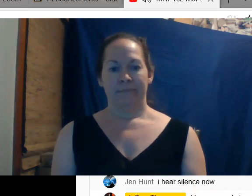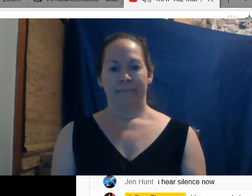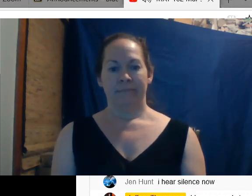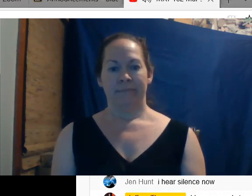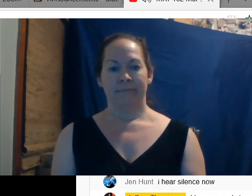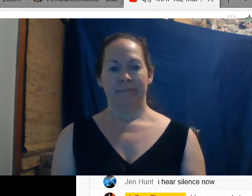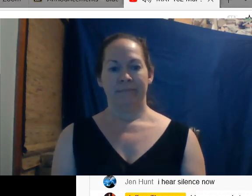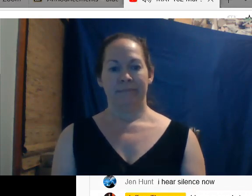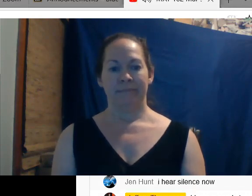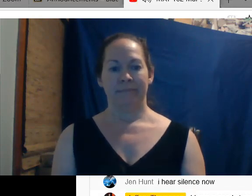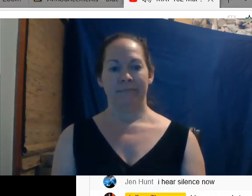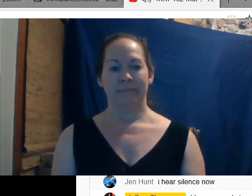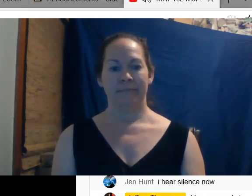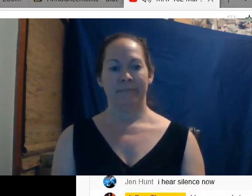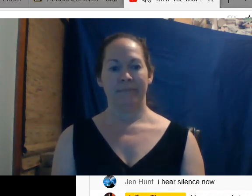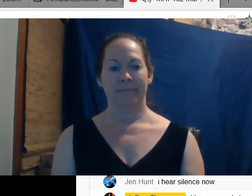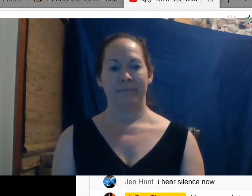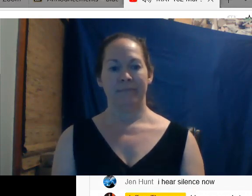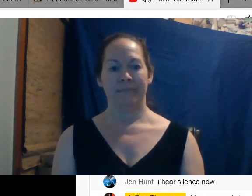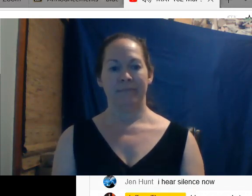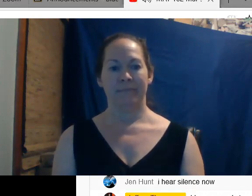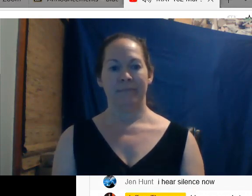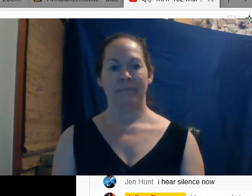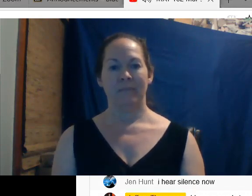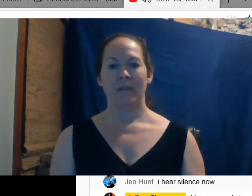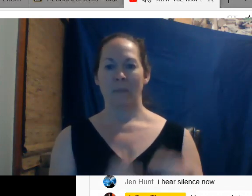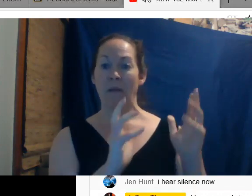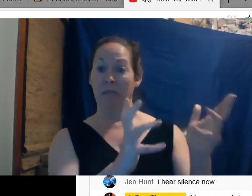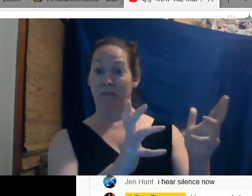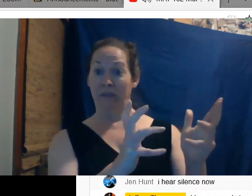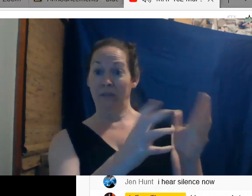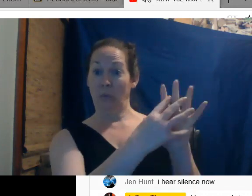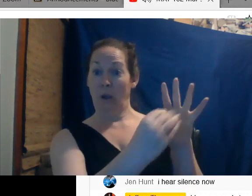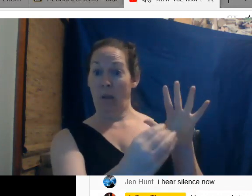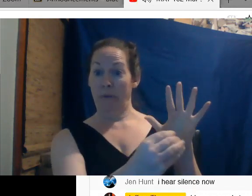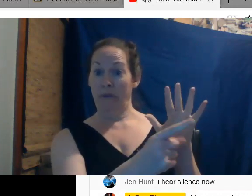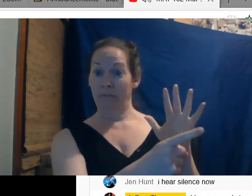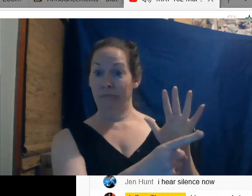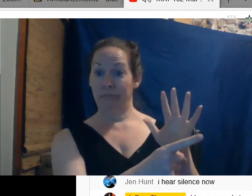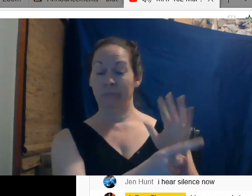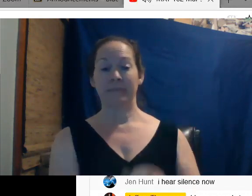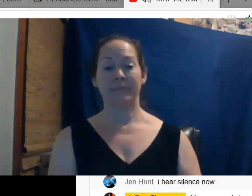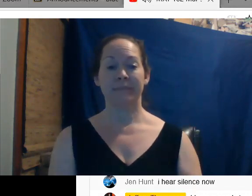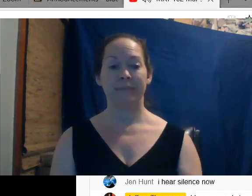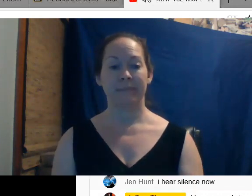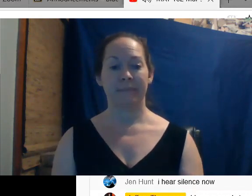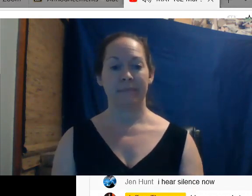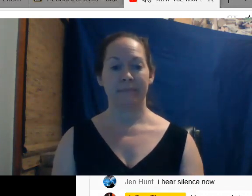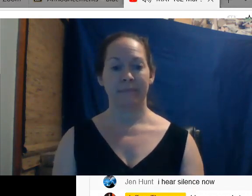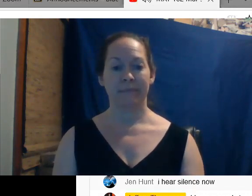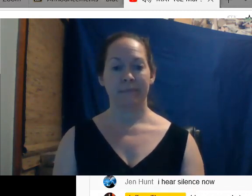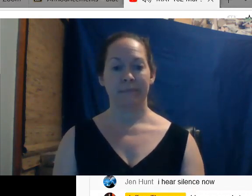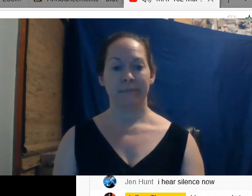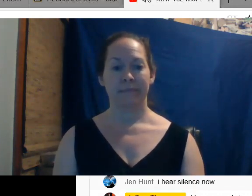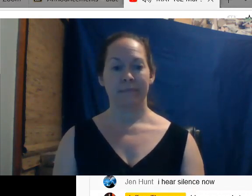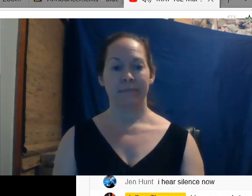So this is the algorithm here. I'm going to leave this up for a minute, and then I'm going to go back up to the other problem and we'll just keep running